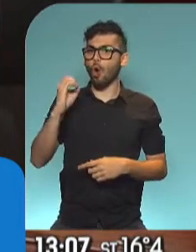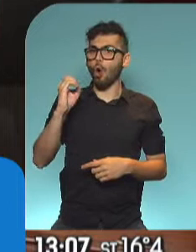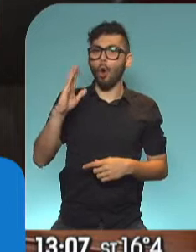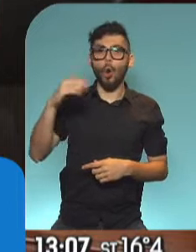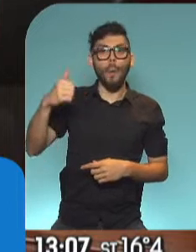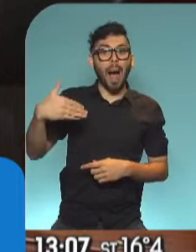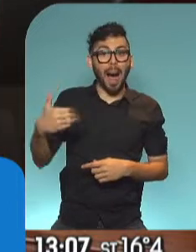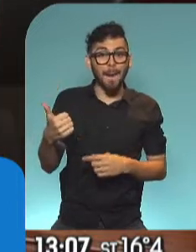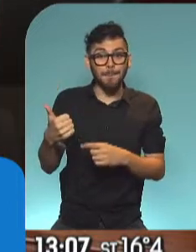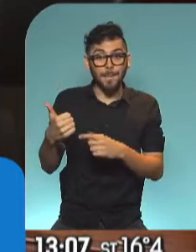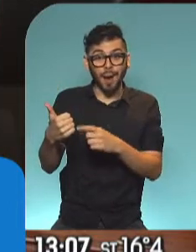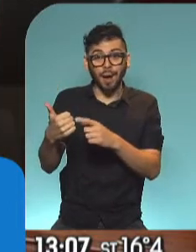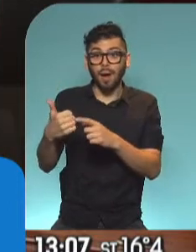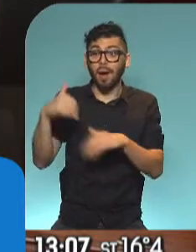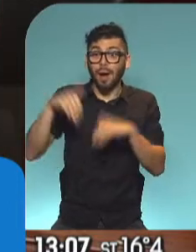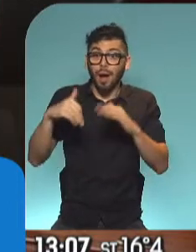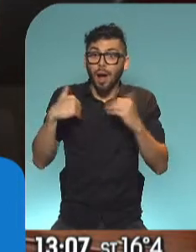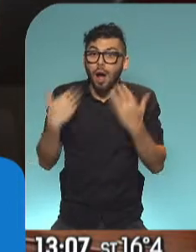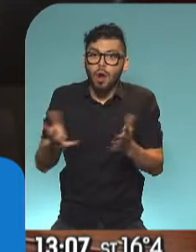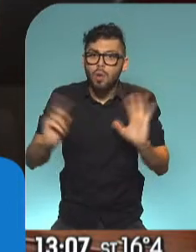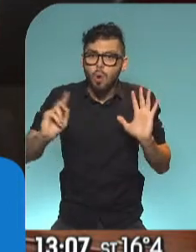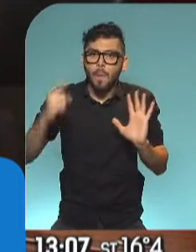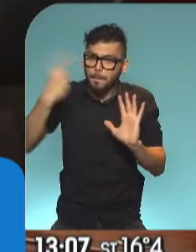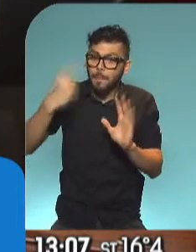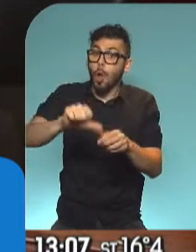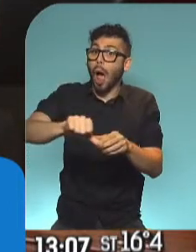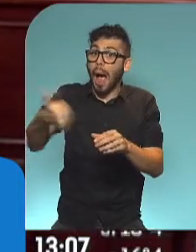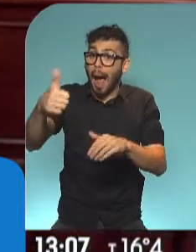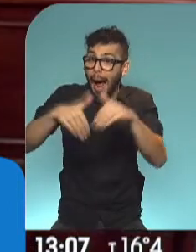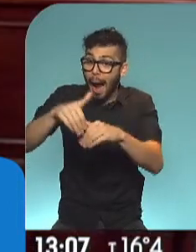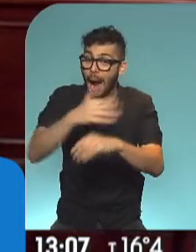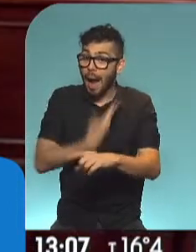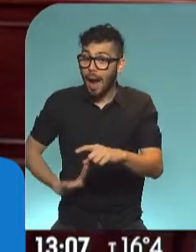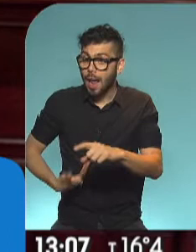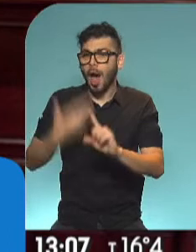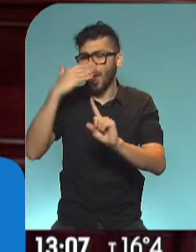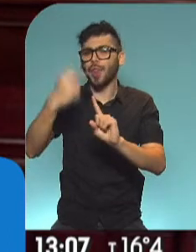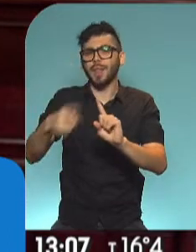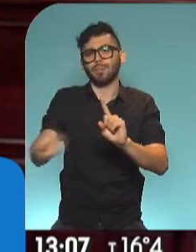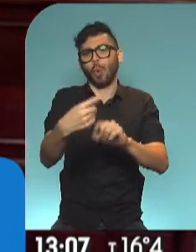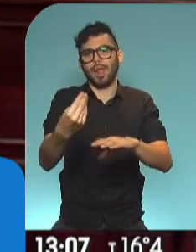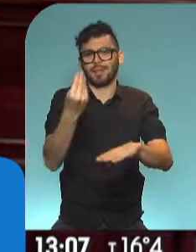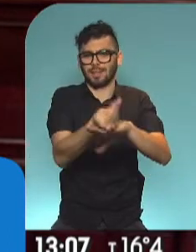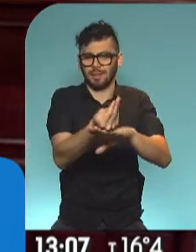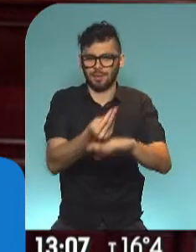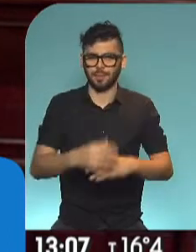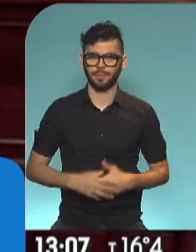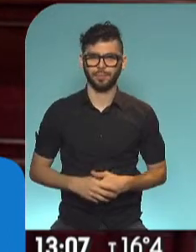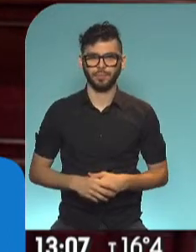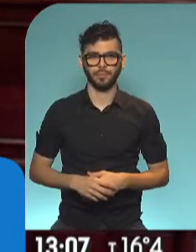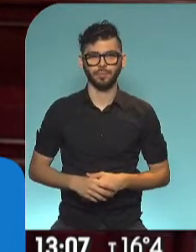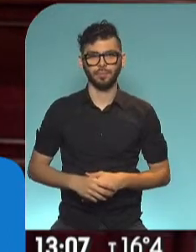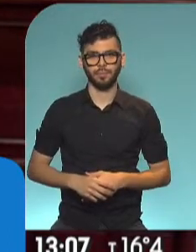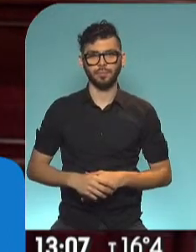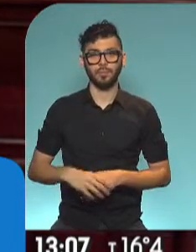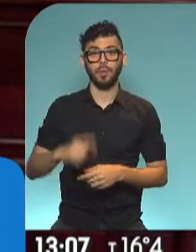Court nominee. Here it is, the McConnell rule. Giving in to political blackmail would